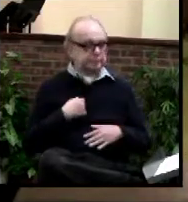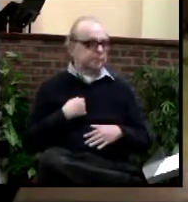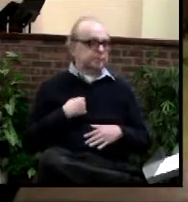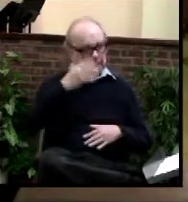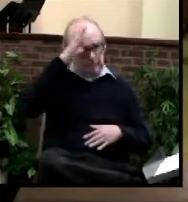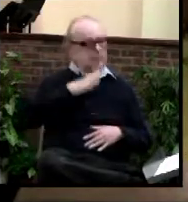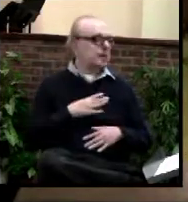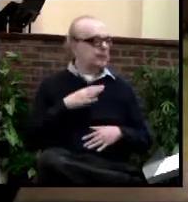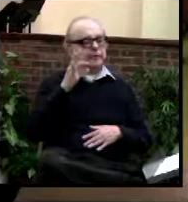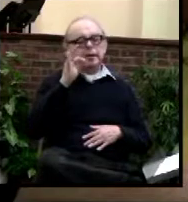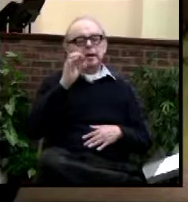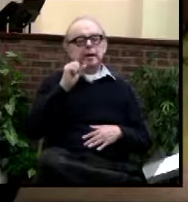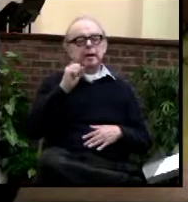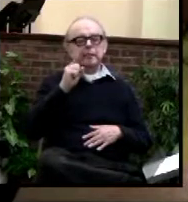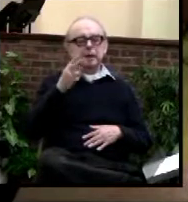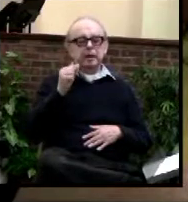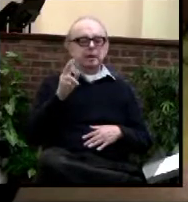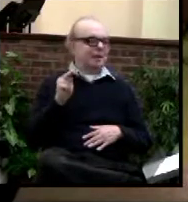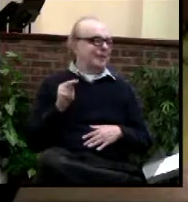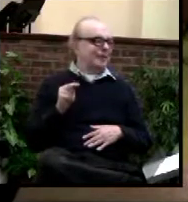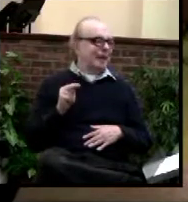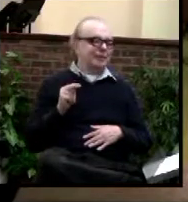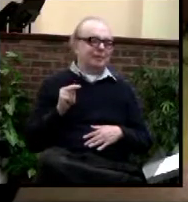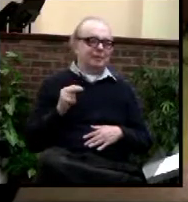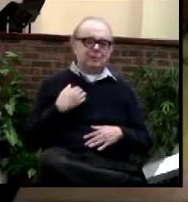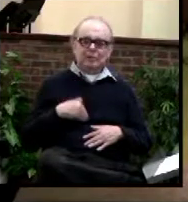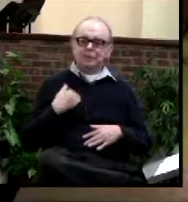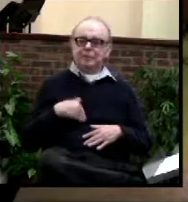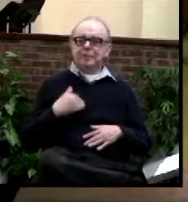okay? I like to, sometimes